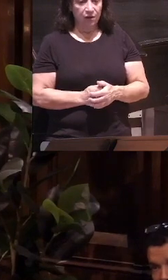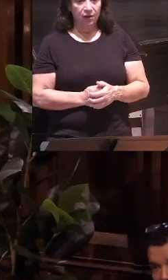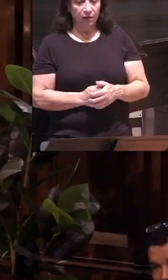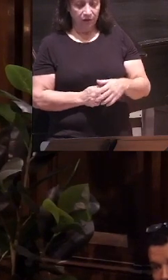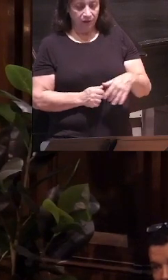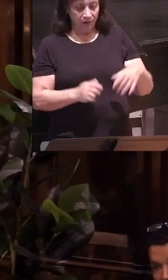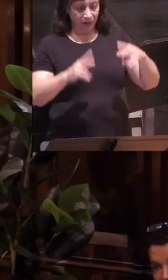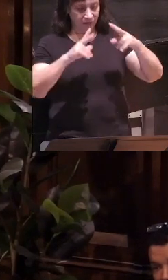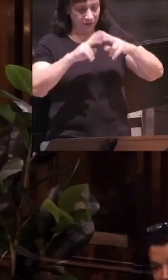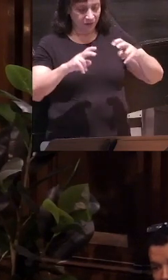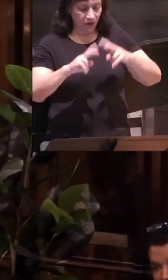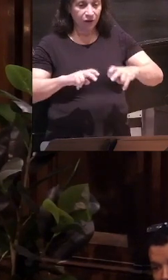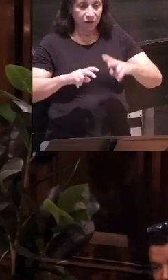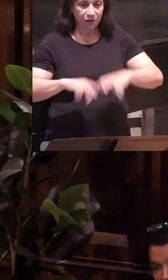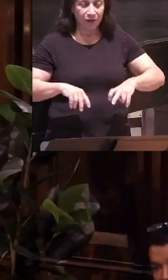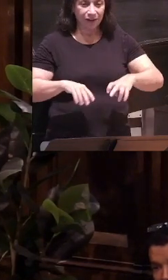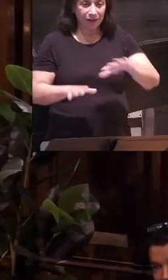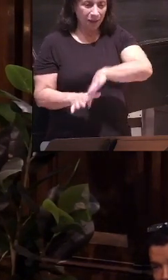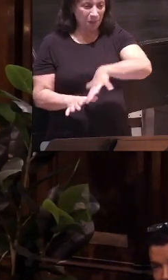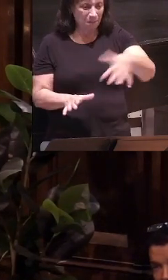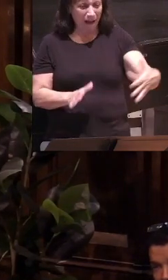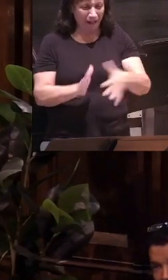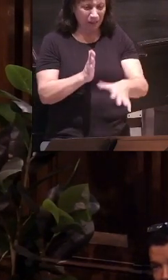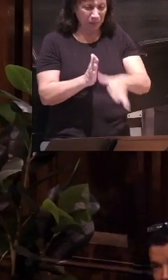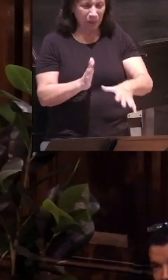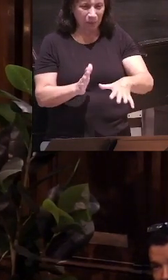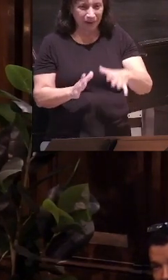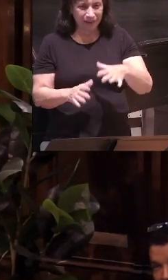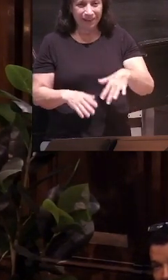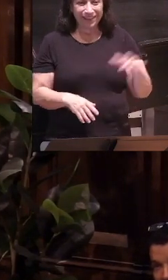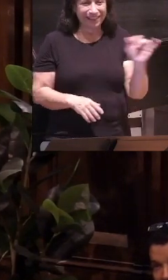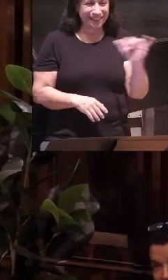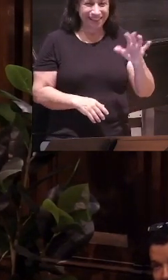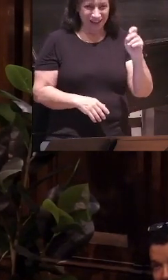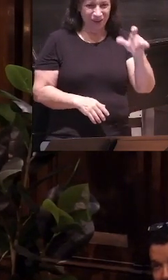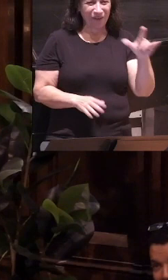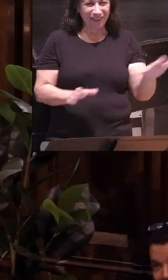manure, just like Earl did when he was looking for spare parts.